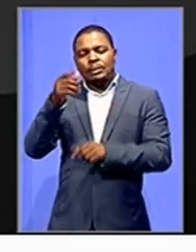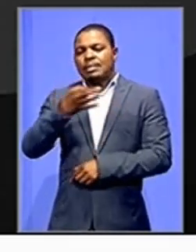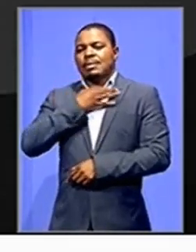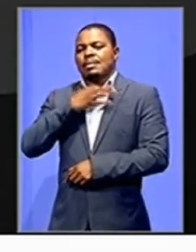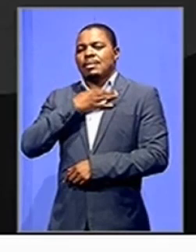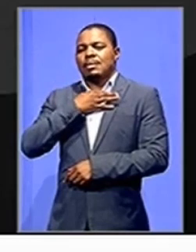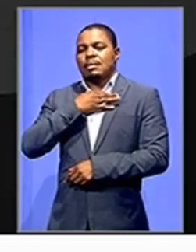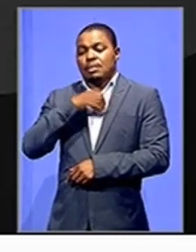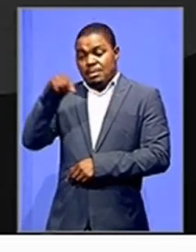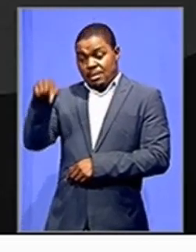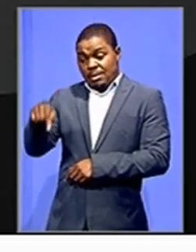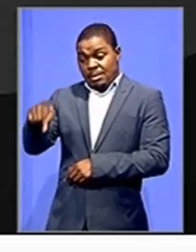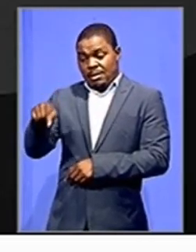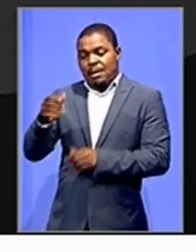o